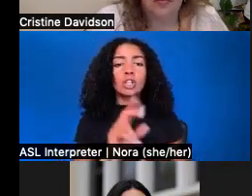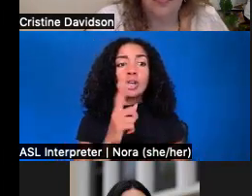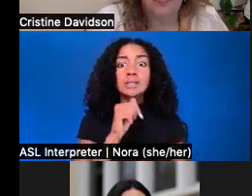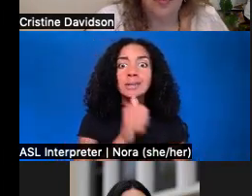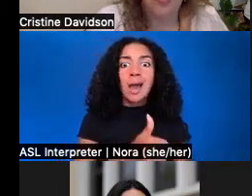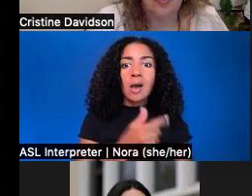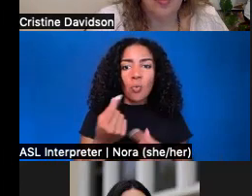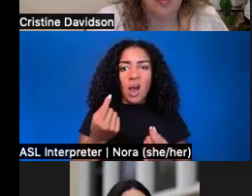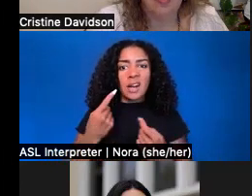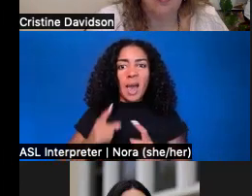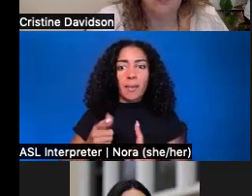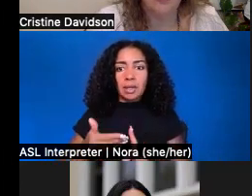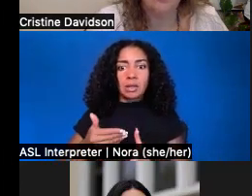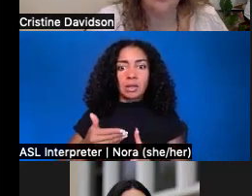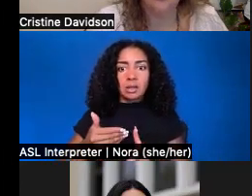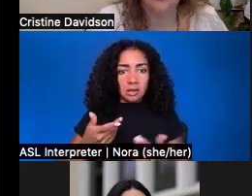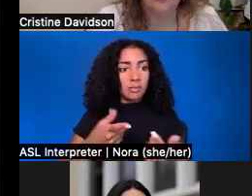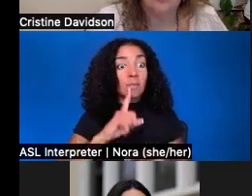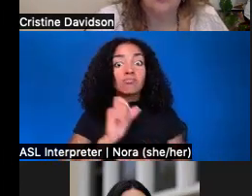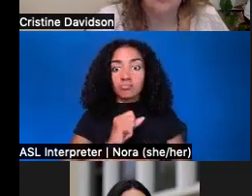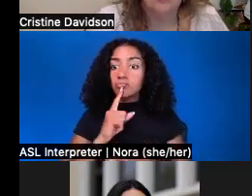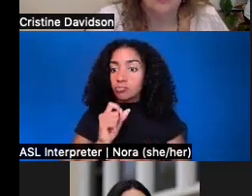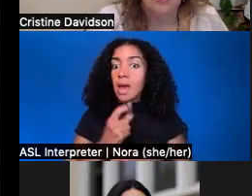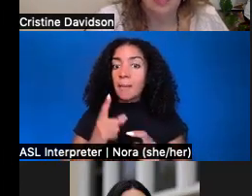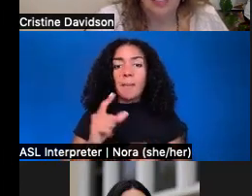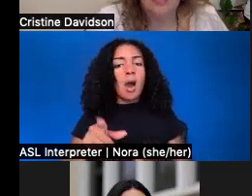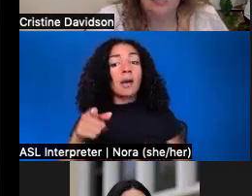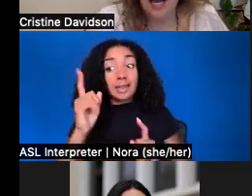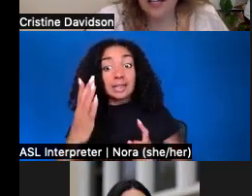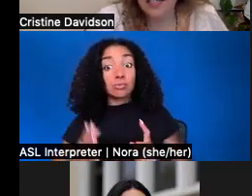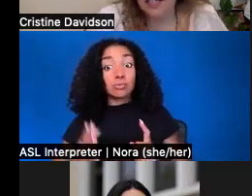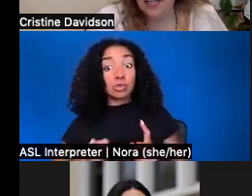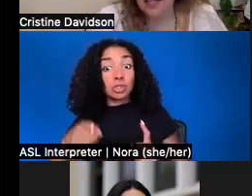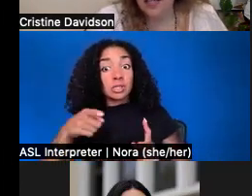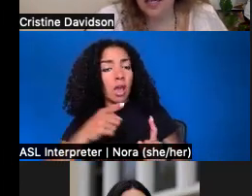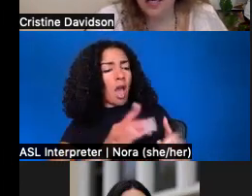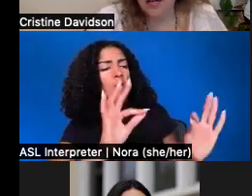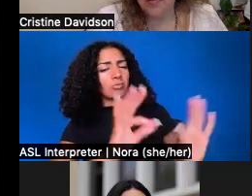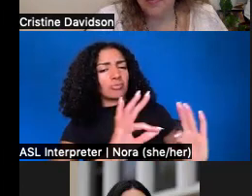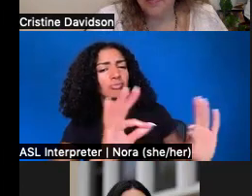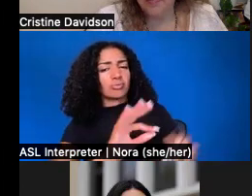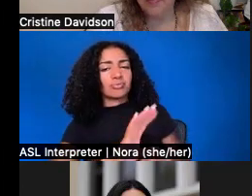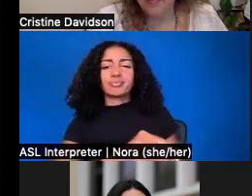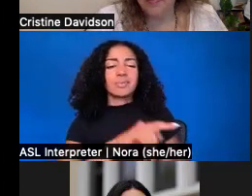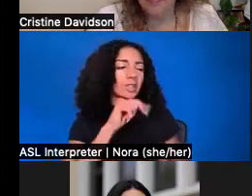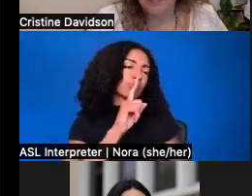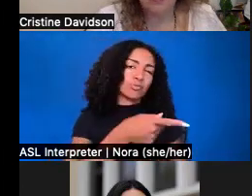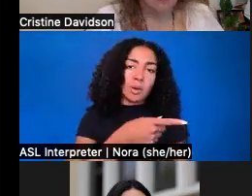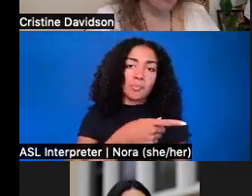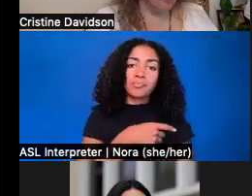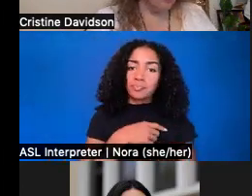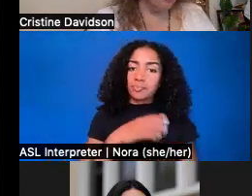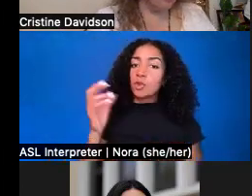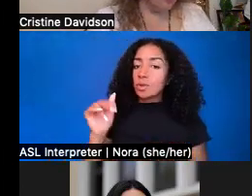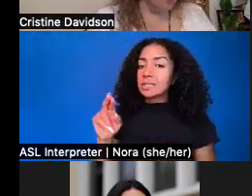happened. Yeah, thank you. Yeah, it's a tactic that